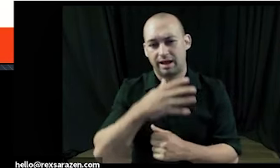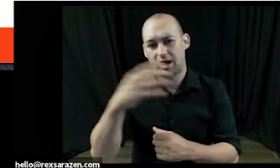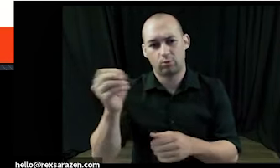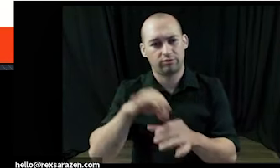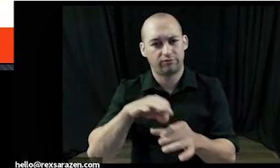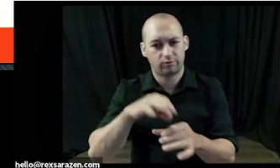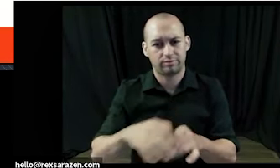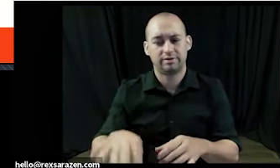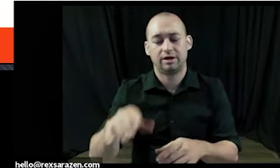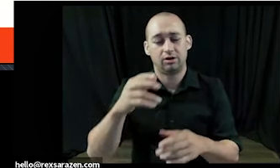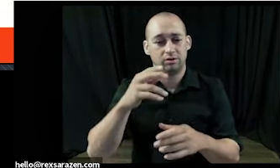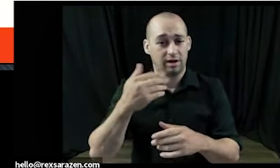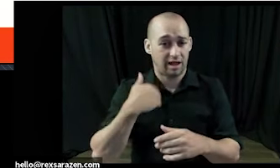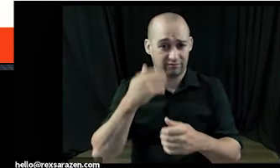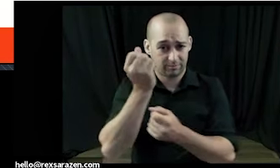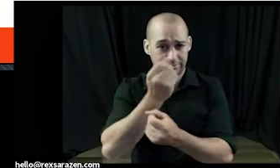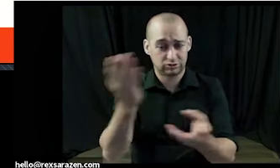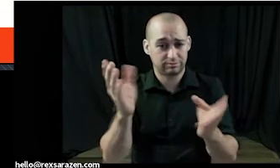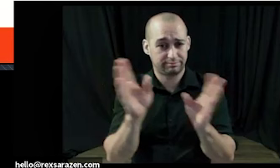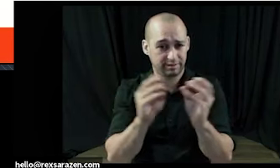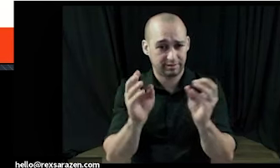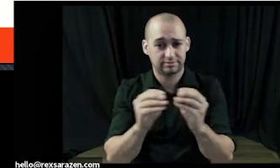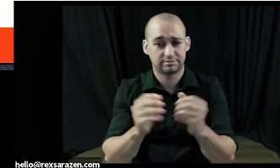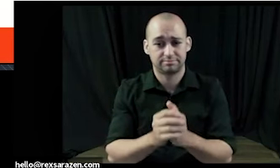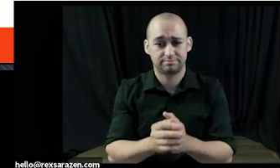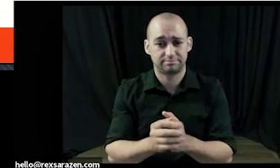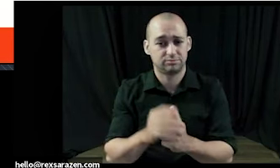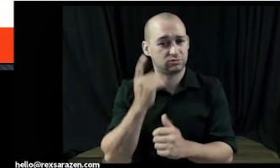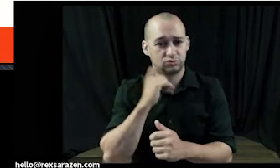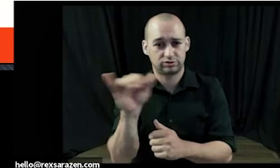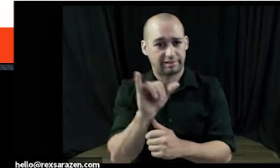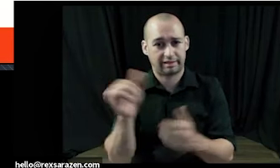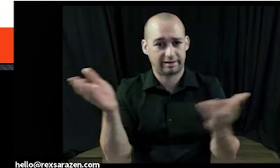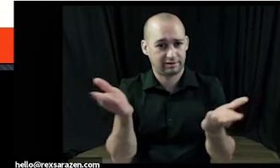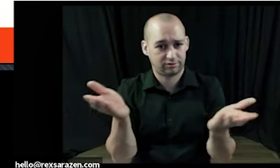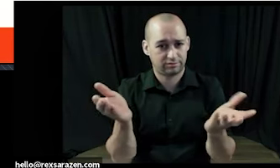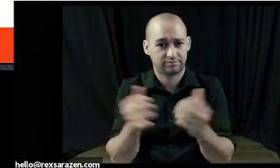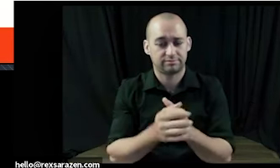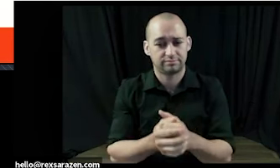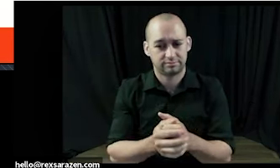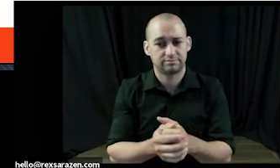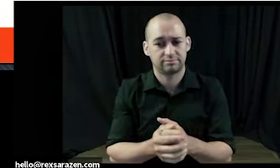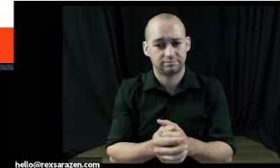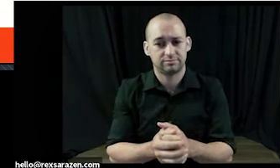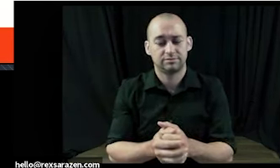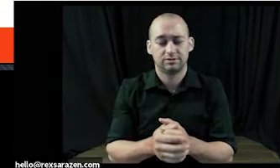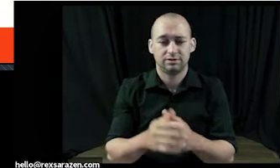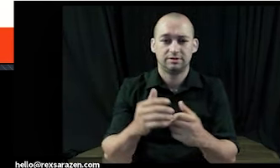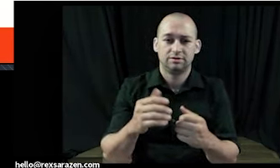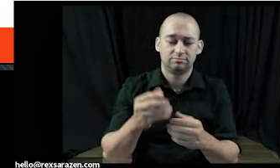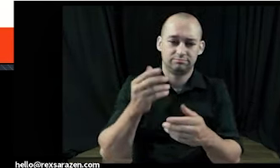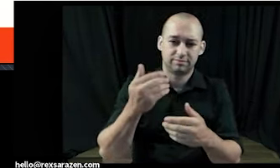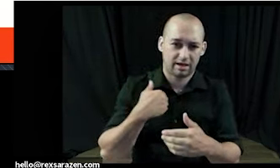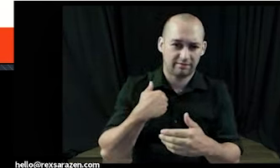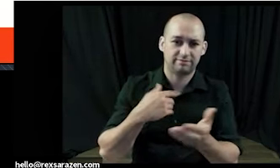we're hosting informational events. So just like this presentation here, we are hosting inspiring and informative talks